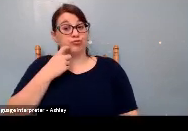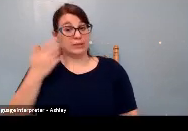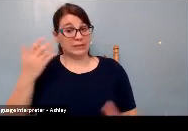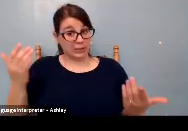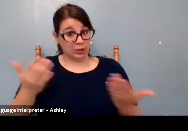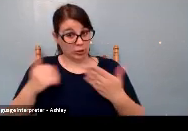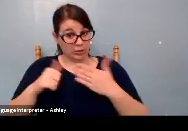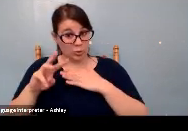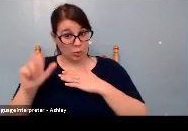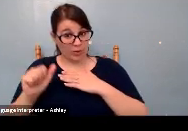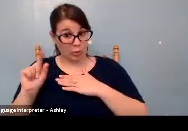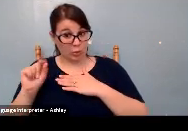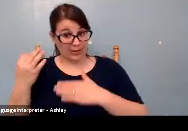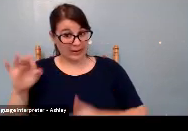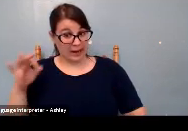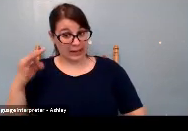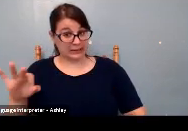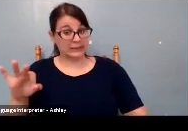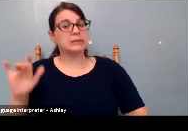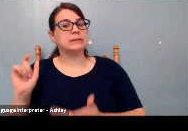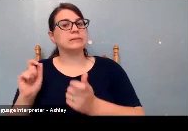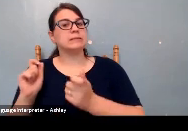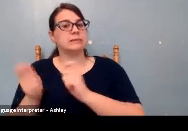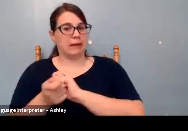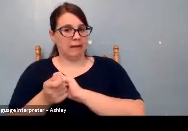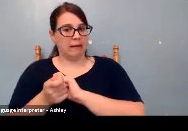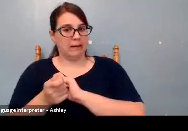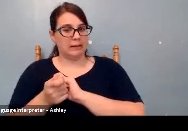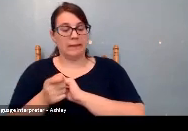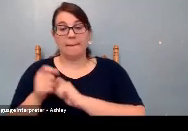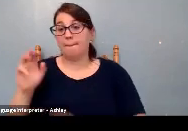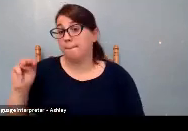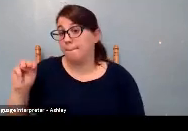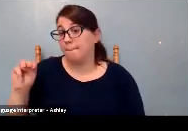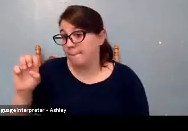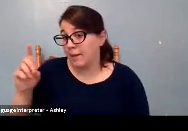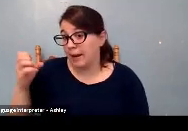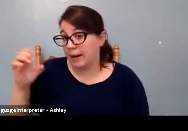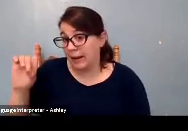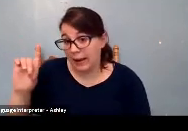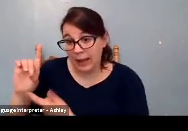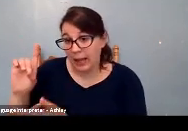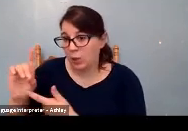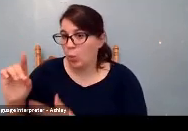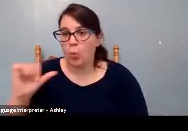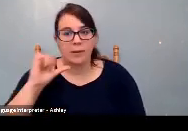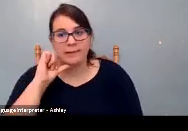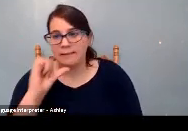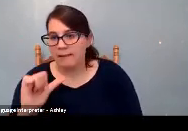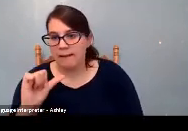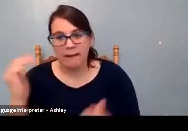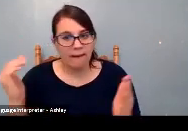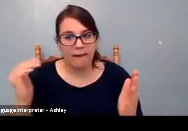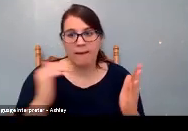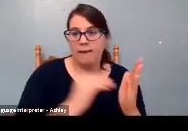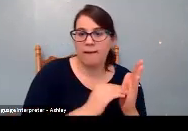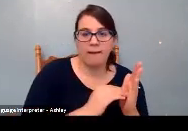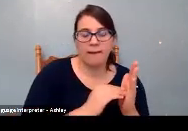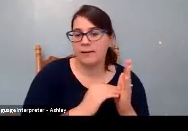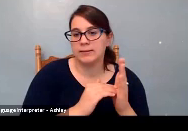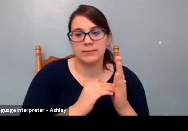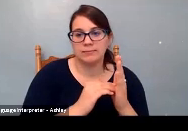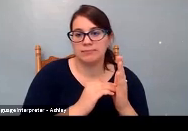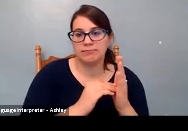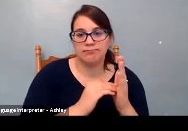in 2019. That Medicaid will not file a claim against the WVABLE account for any